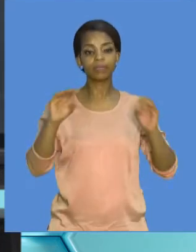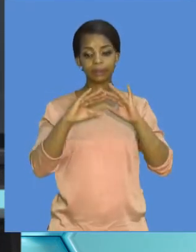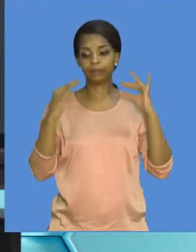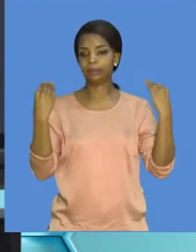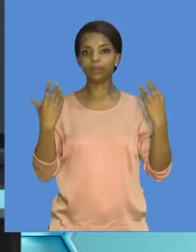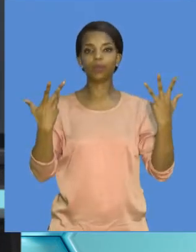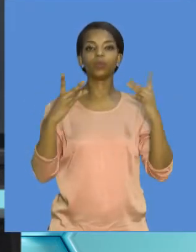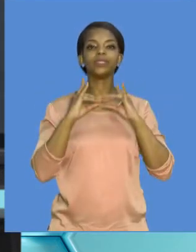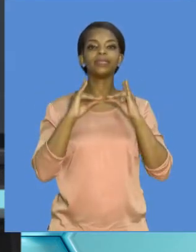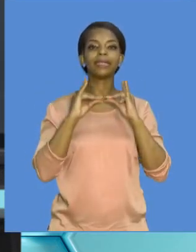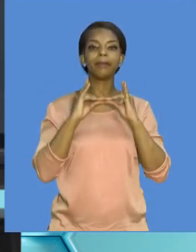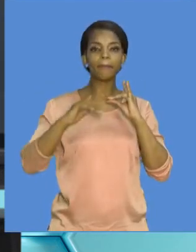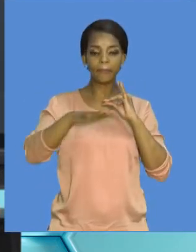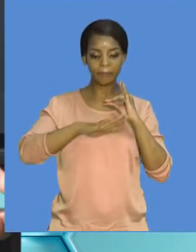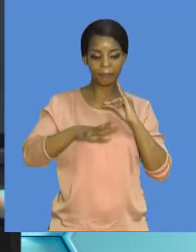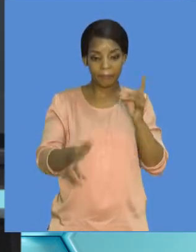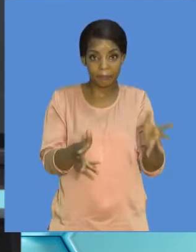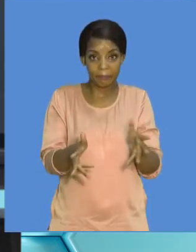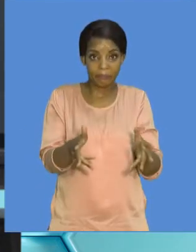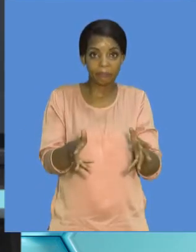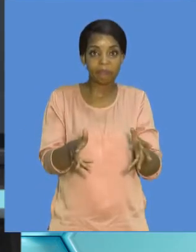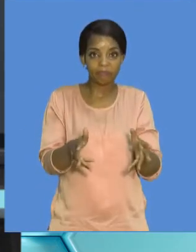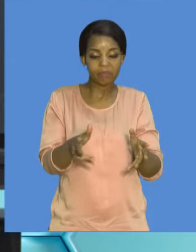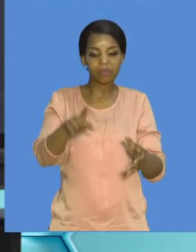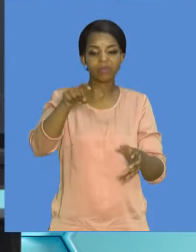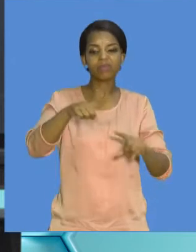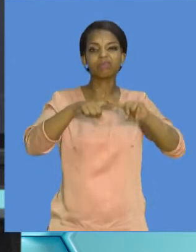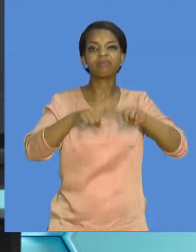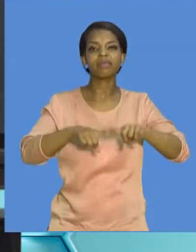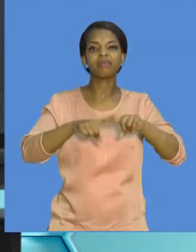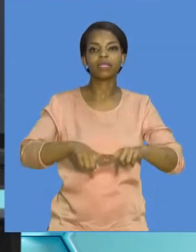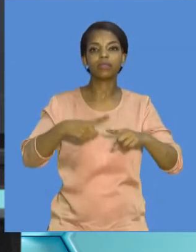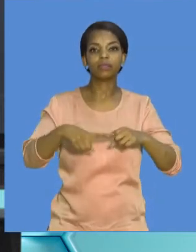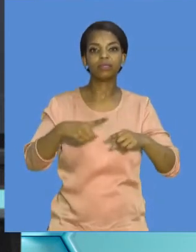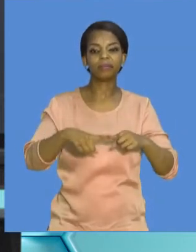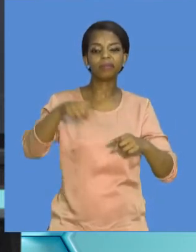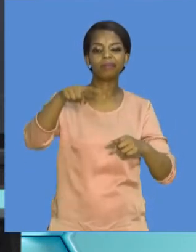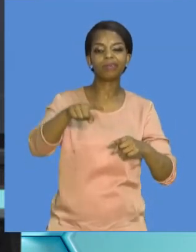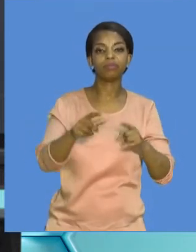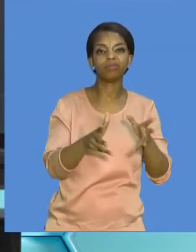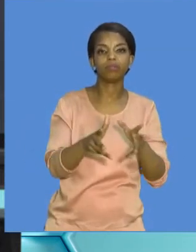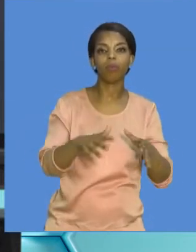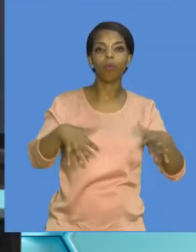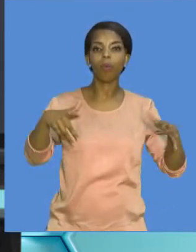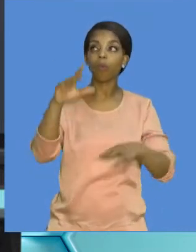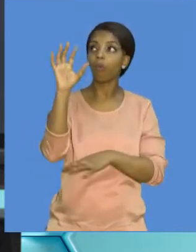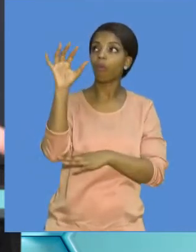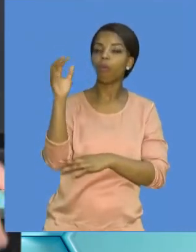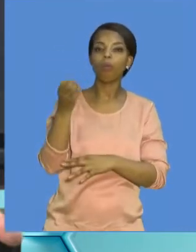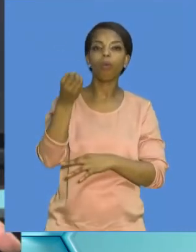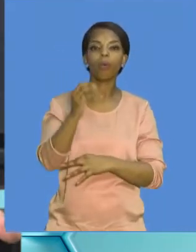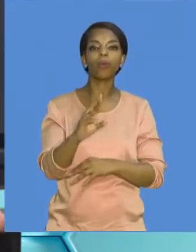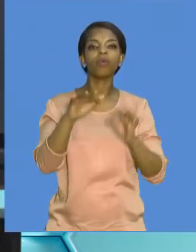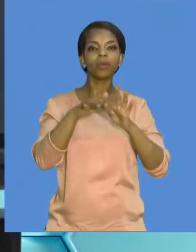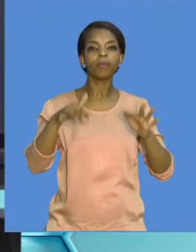about, because you know that it depends on what is playing there. Hence, people will attend maybe in great numbers.